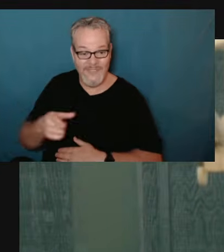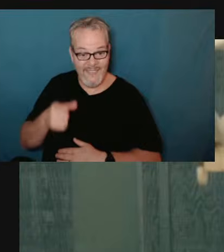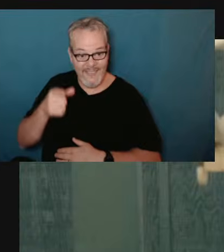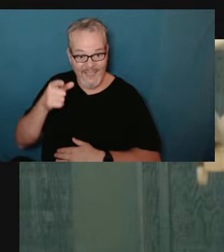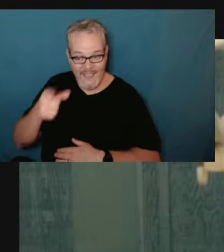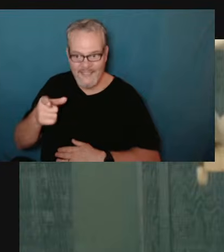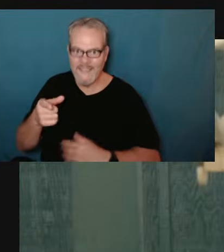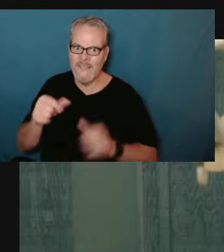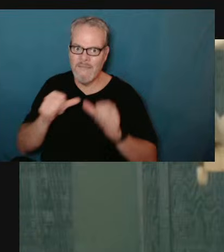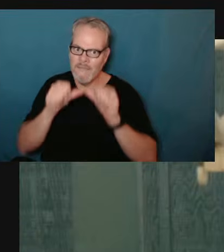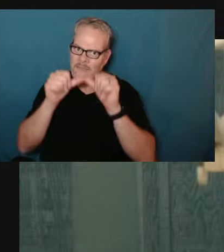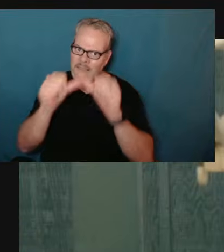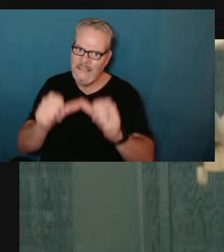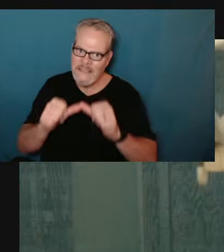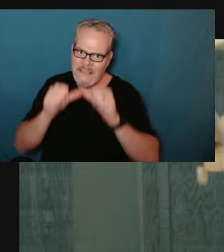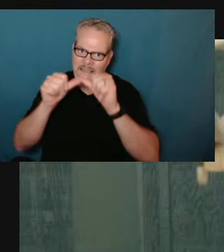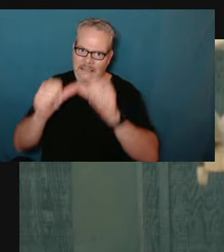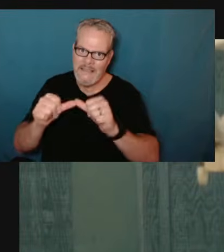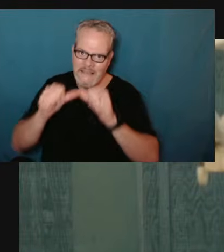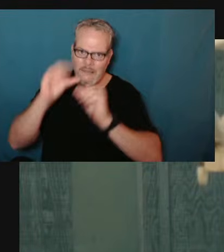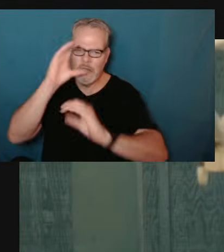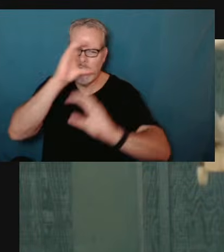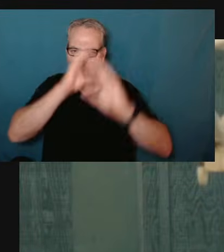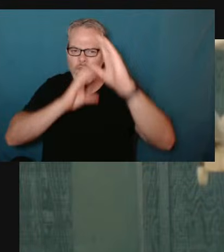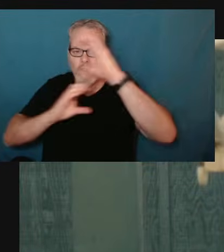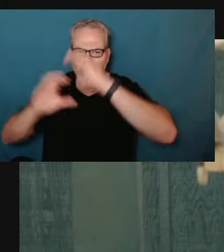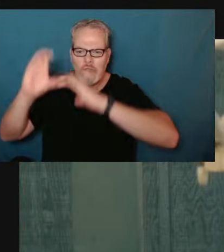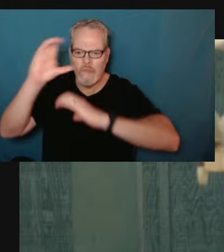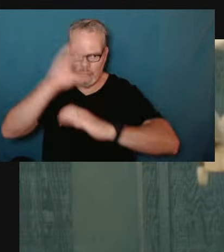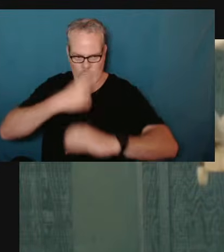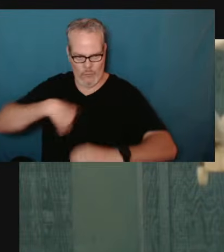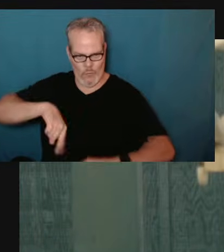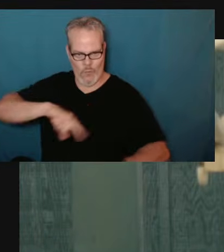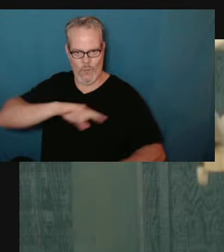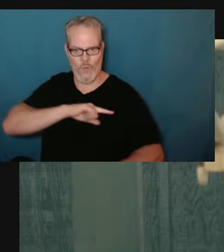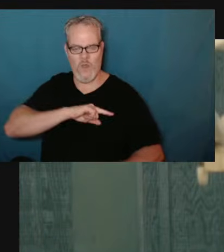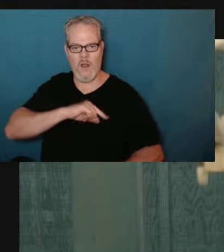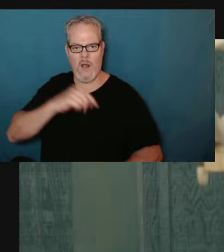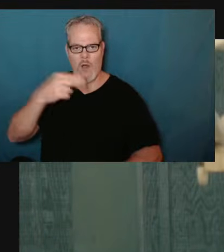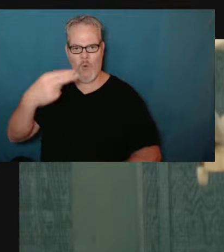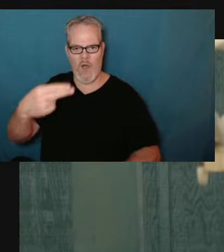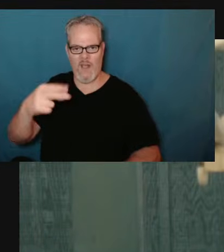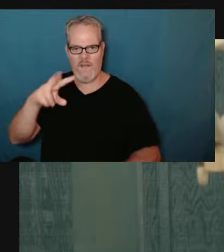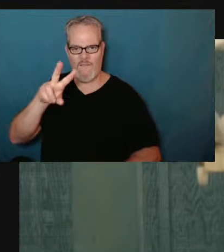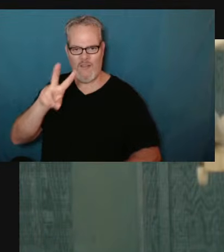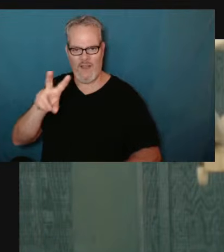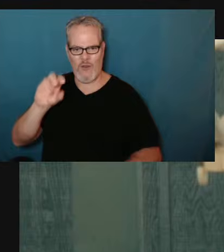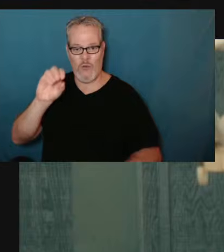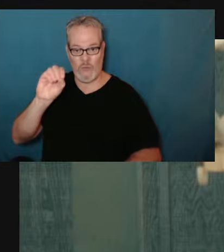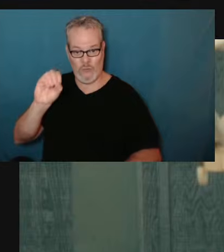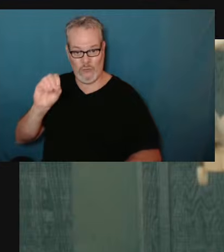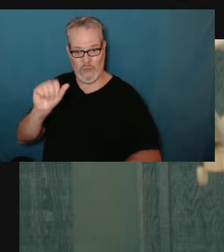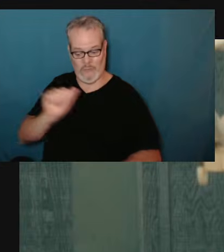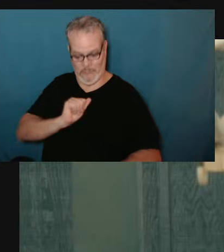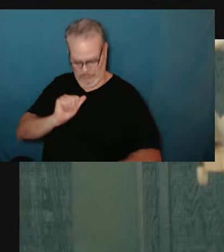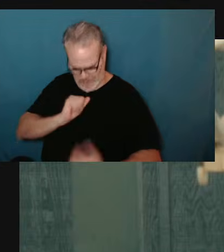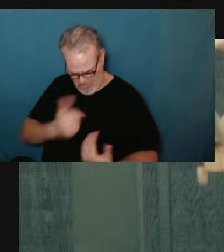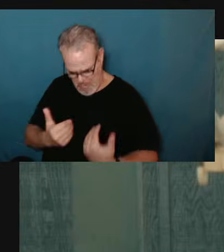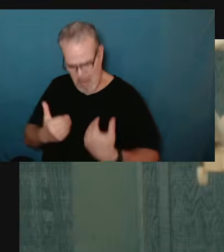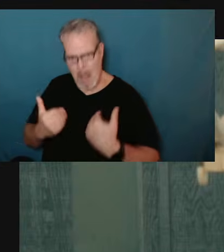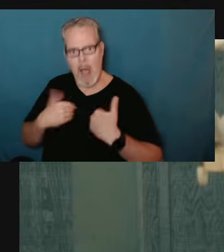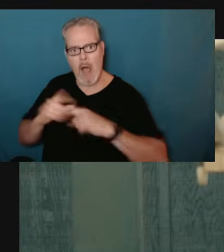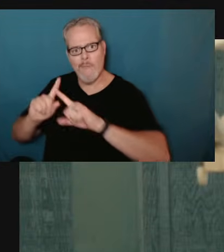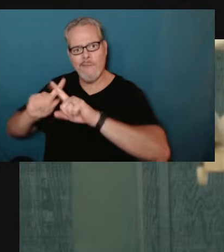going. As folks know, the Hawaiian Volcano Observatory, we monitor the volcanoes now. We have field instruments and satellite